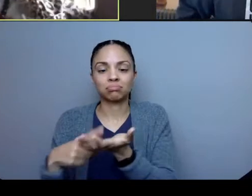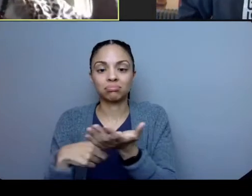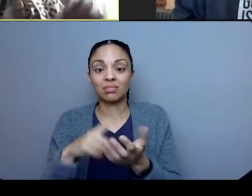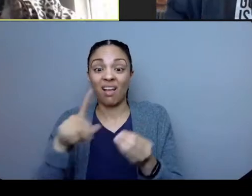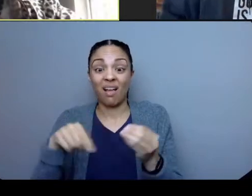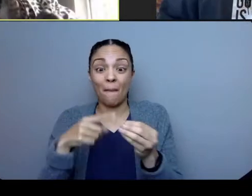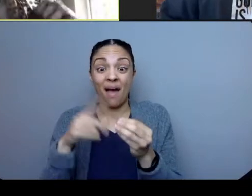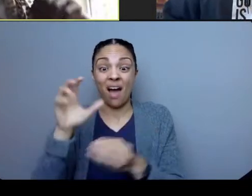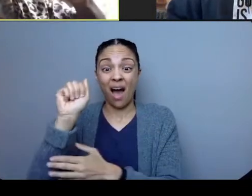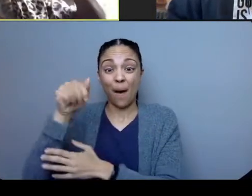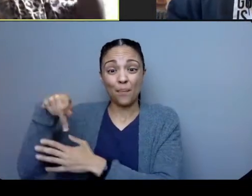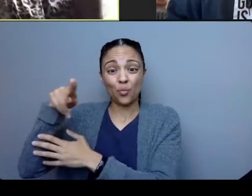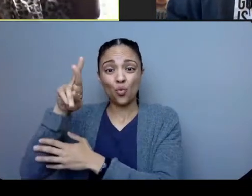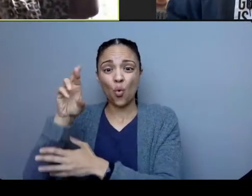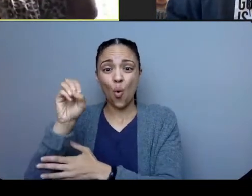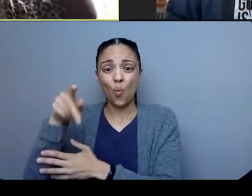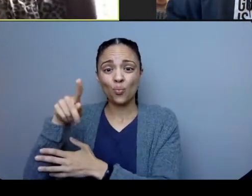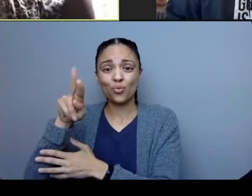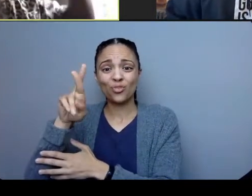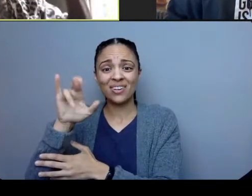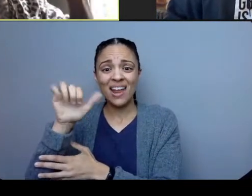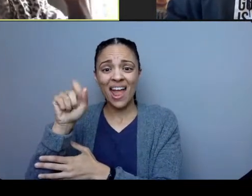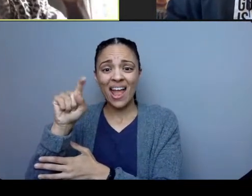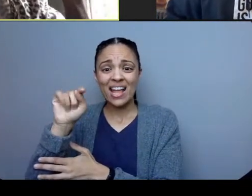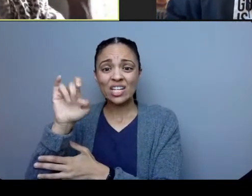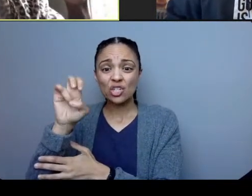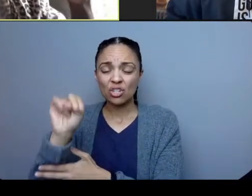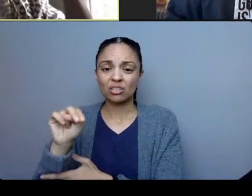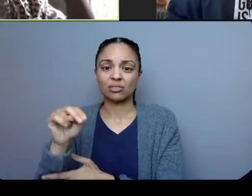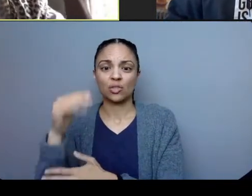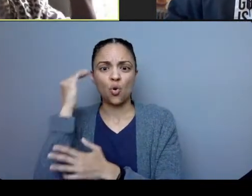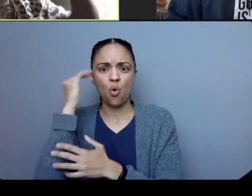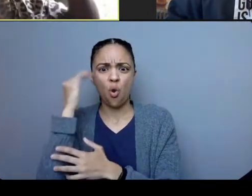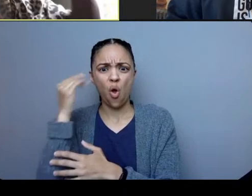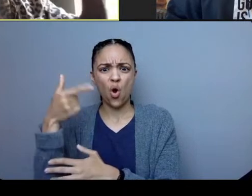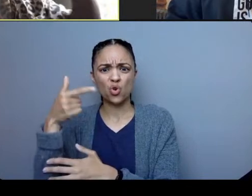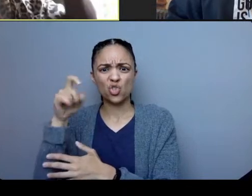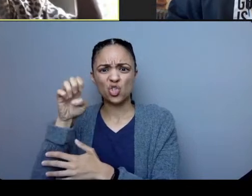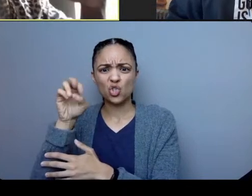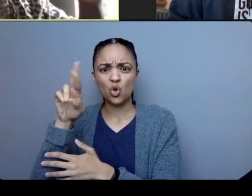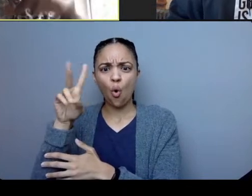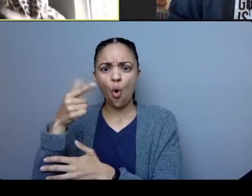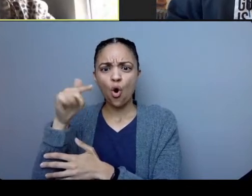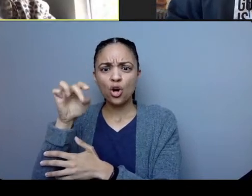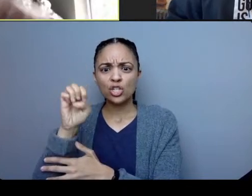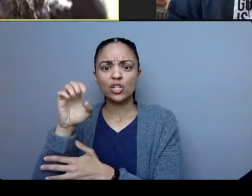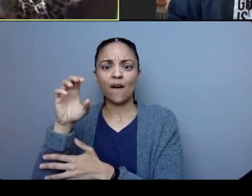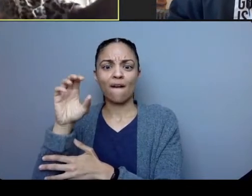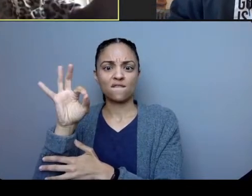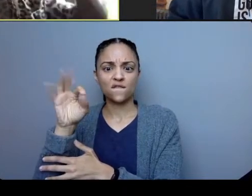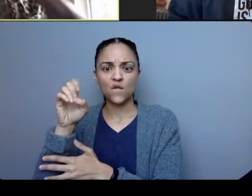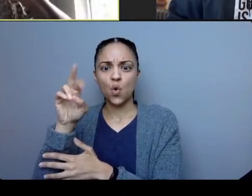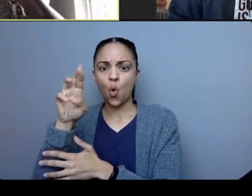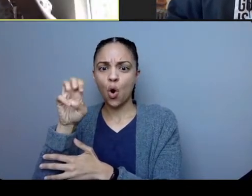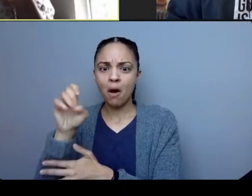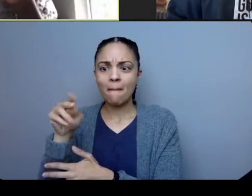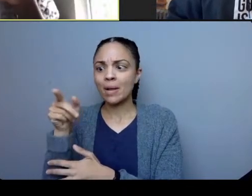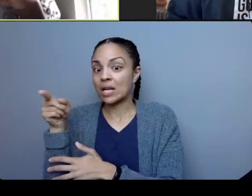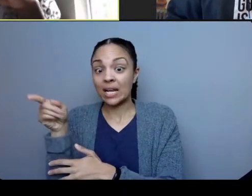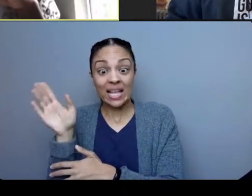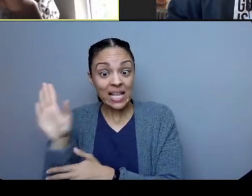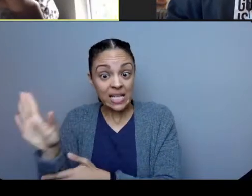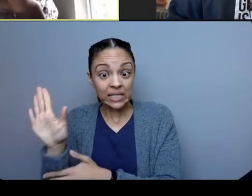George Foreman happened and everybody was rattled, and it became this whole talk of appropriating this, they're appropriating that. And it